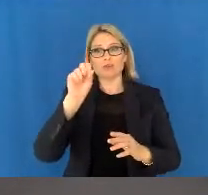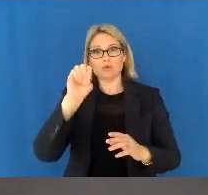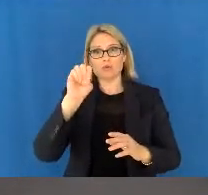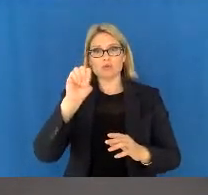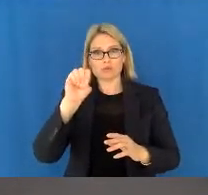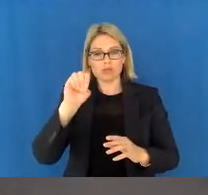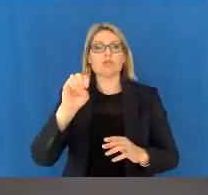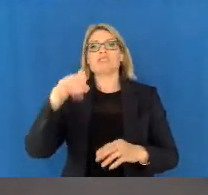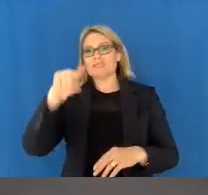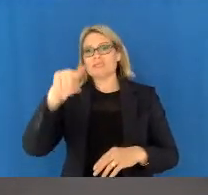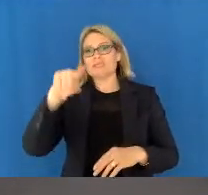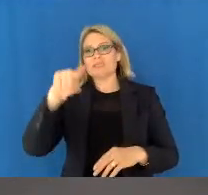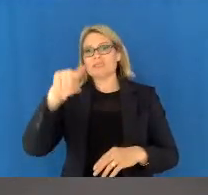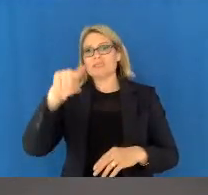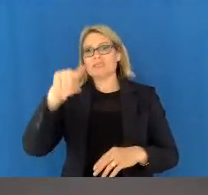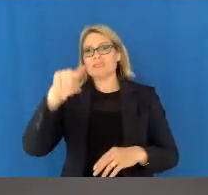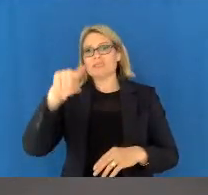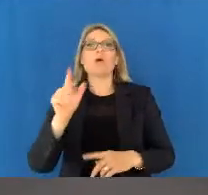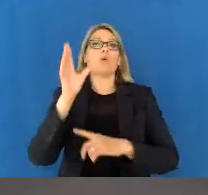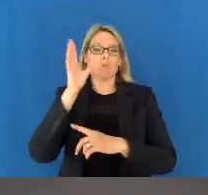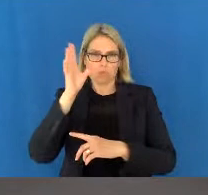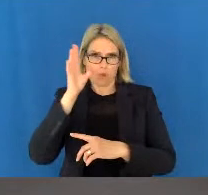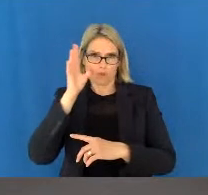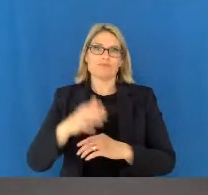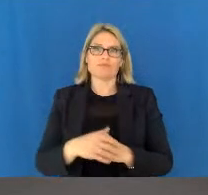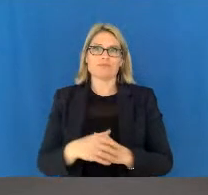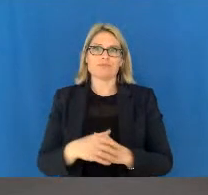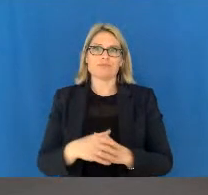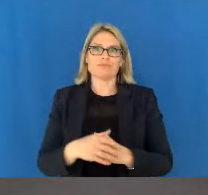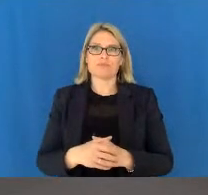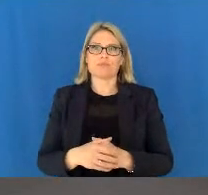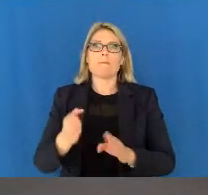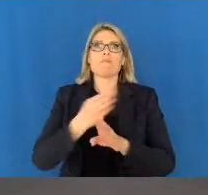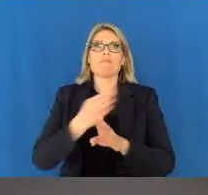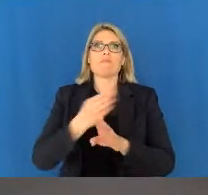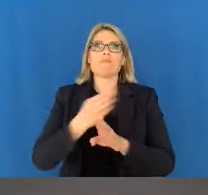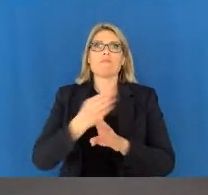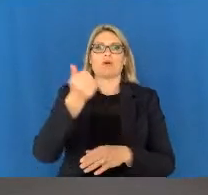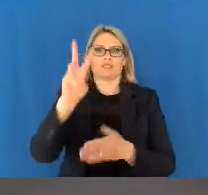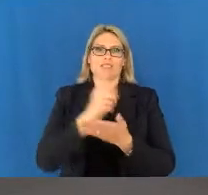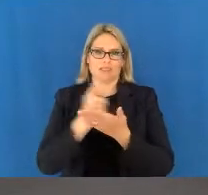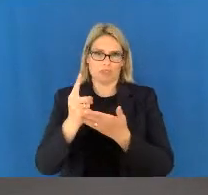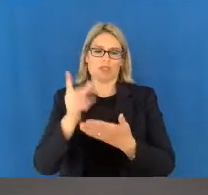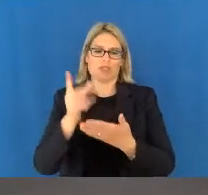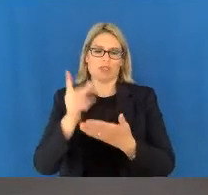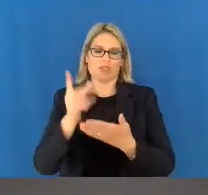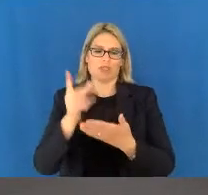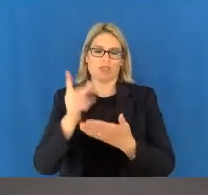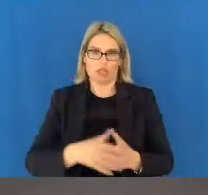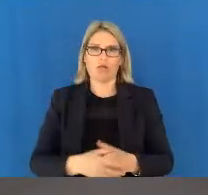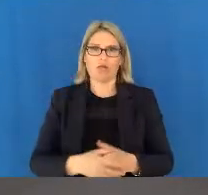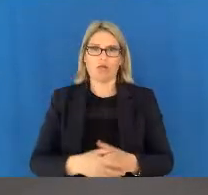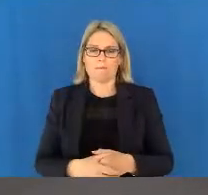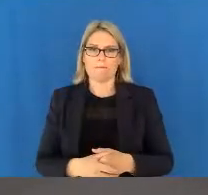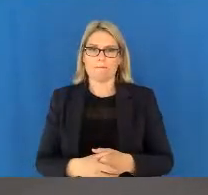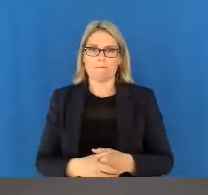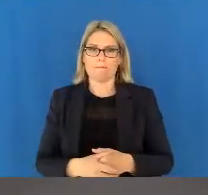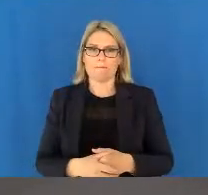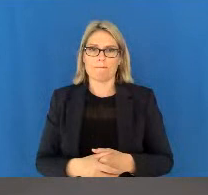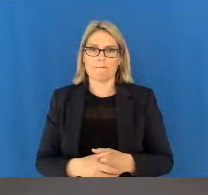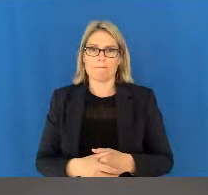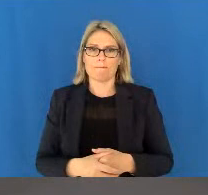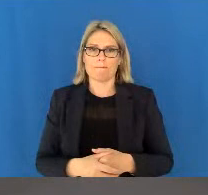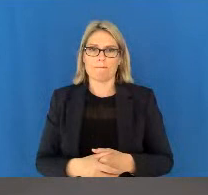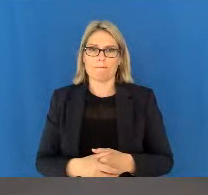sure you'll be getting your second dose before that 16 weeks. But we're committed to giving that second dose between a maximum